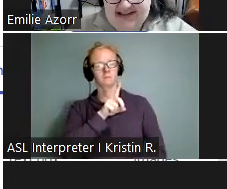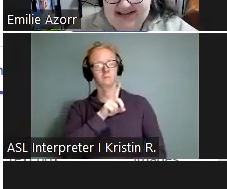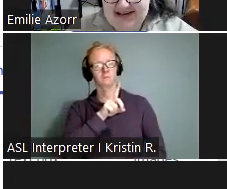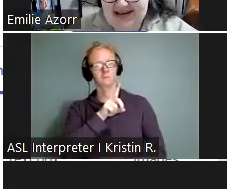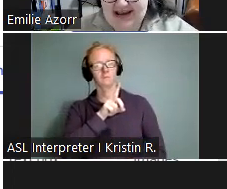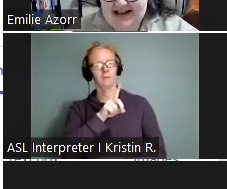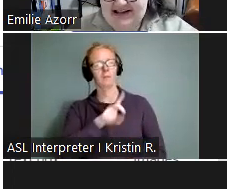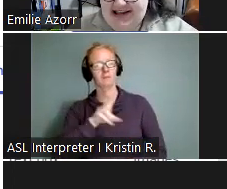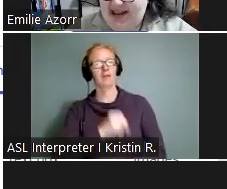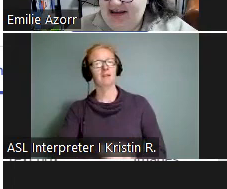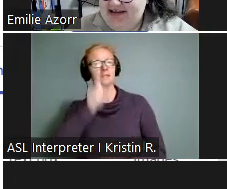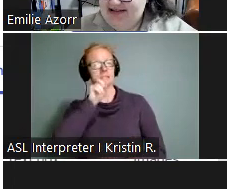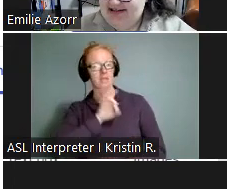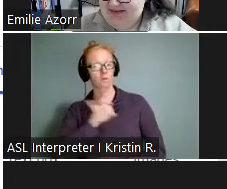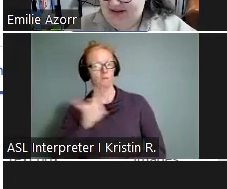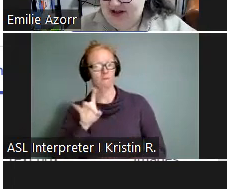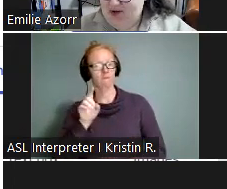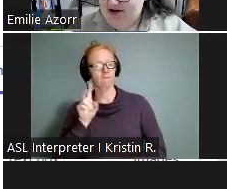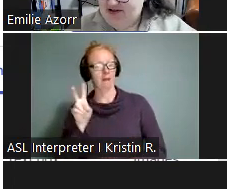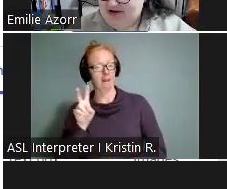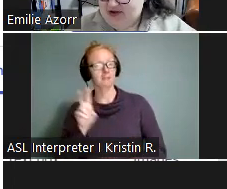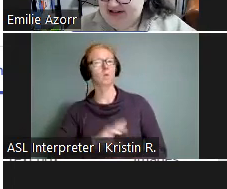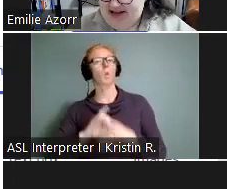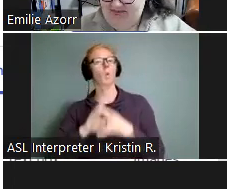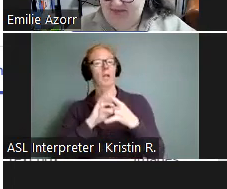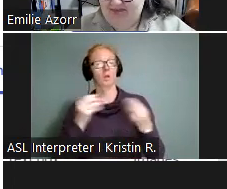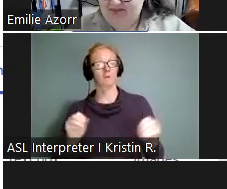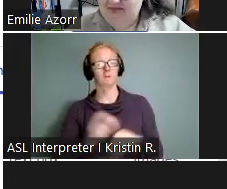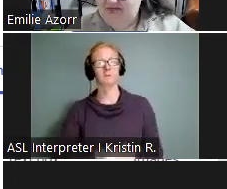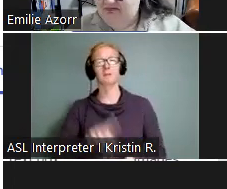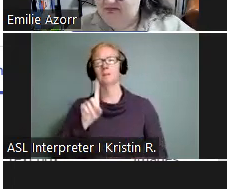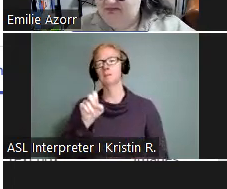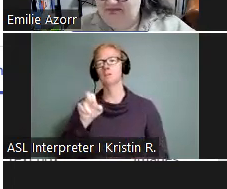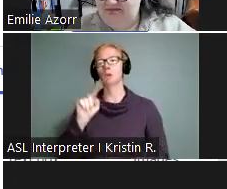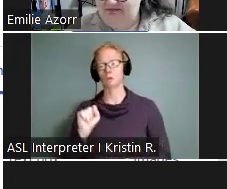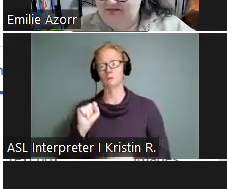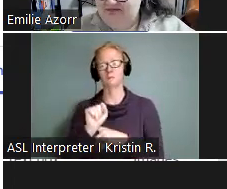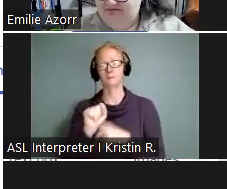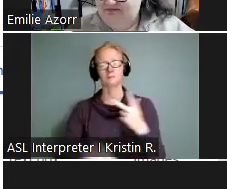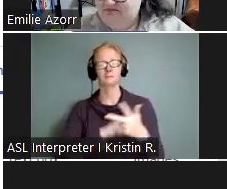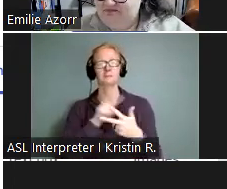Coordination Office. The second is the Disability Awareness Resource Team.